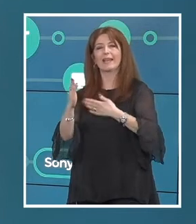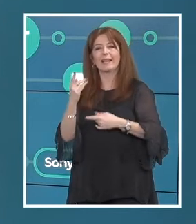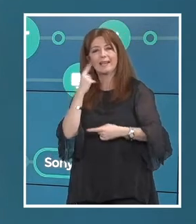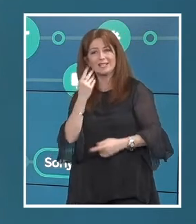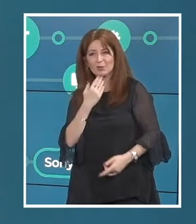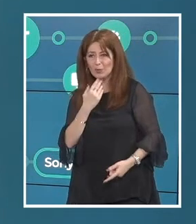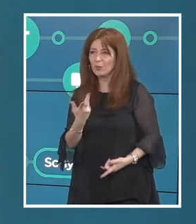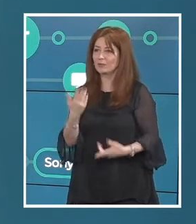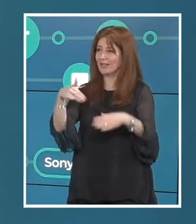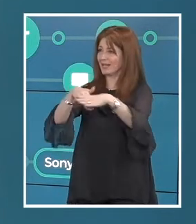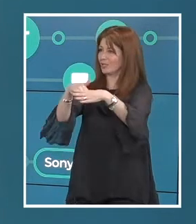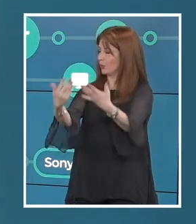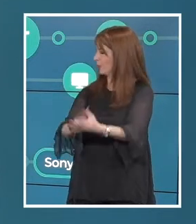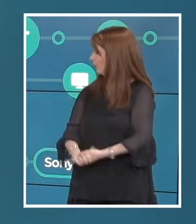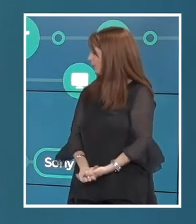it's